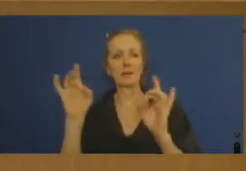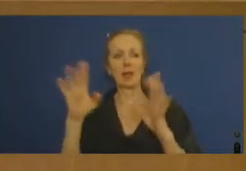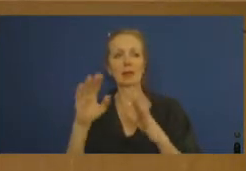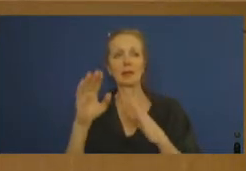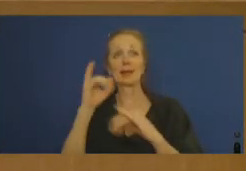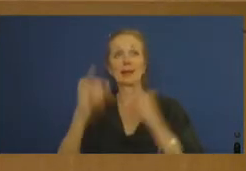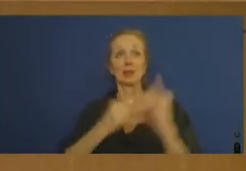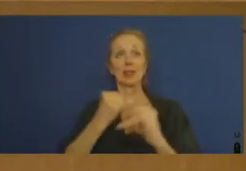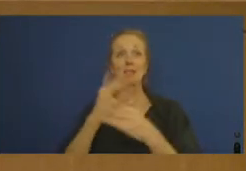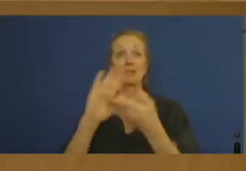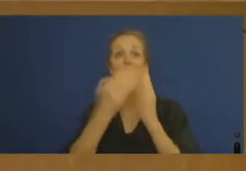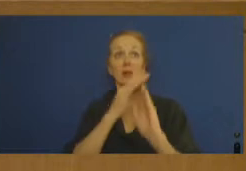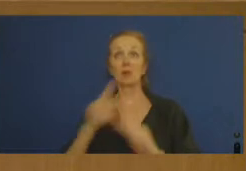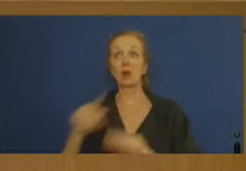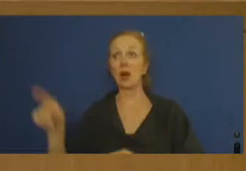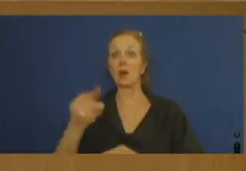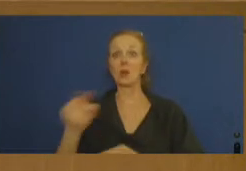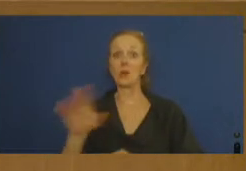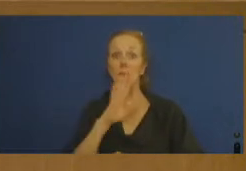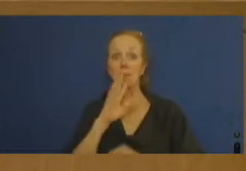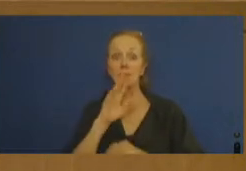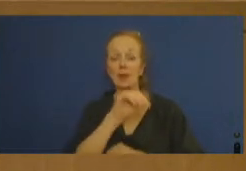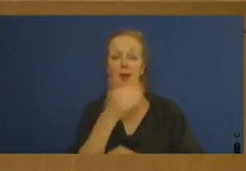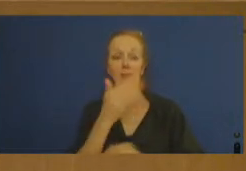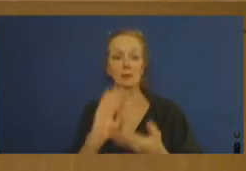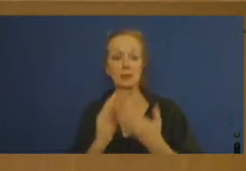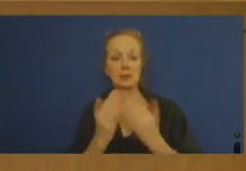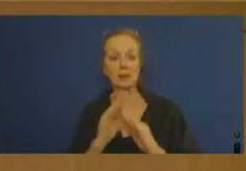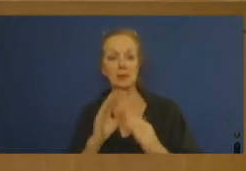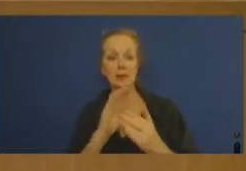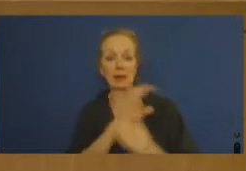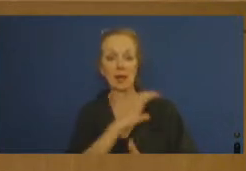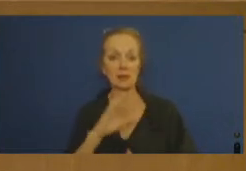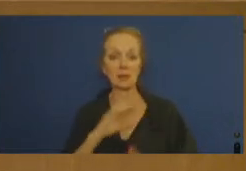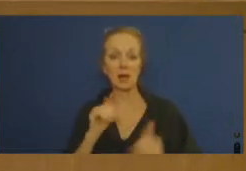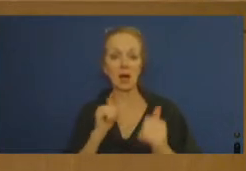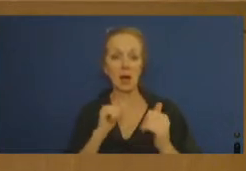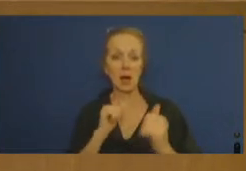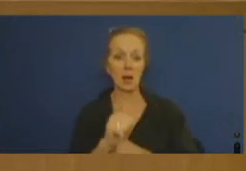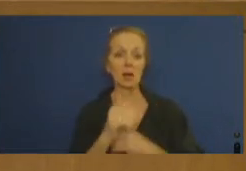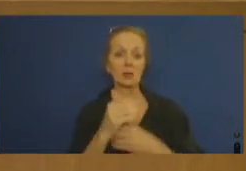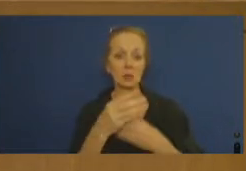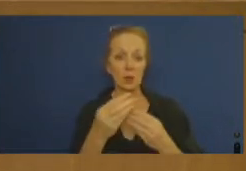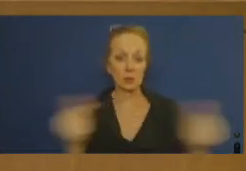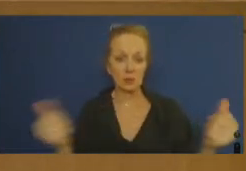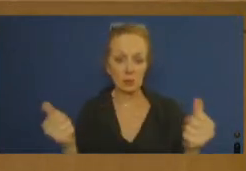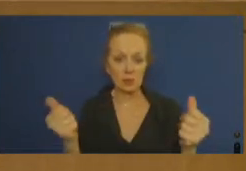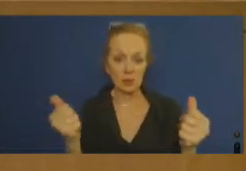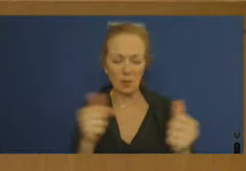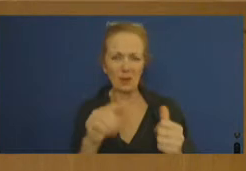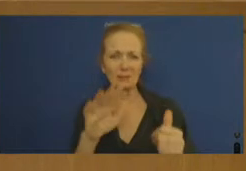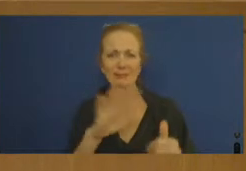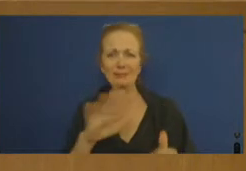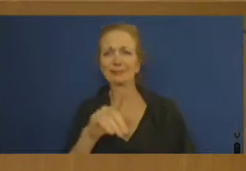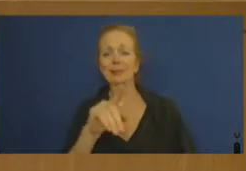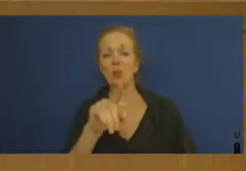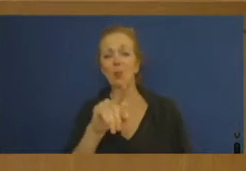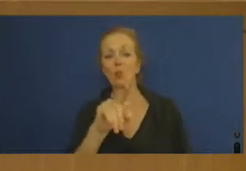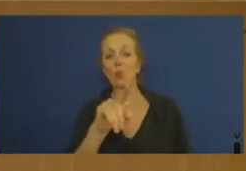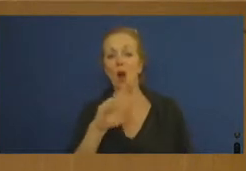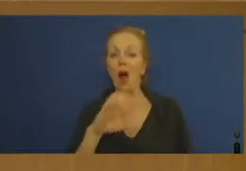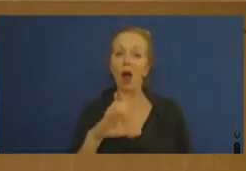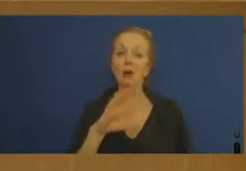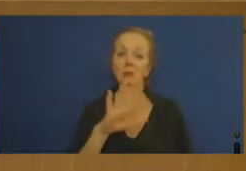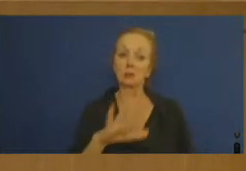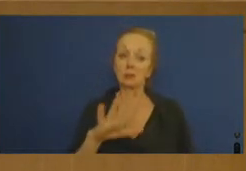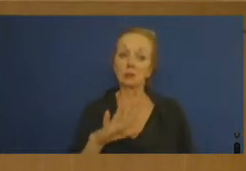well. And as we speak, other city councils have passed a resolution, about 100. I'm